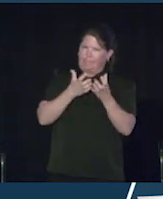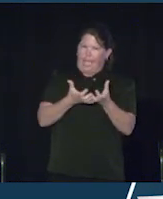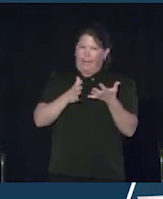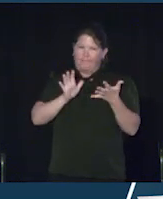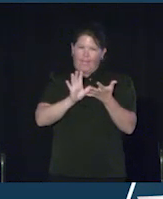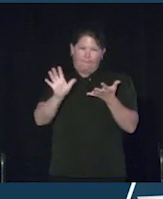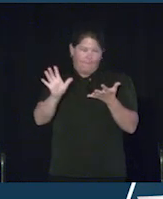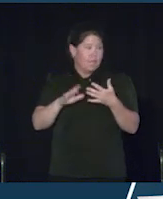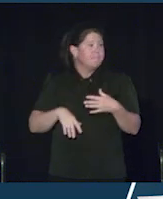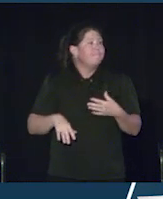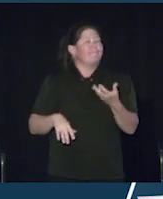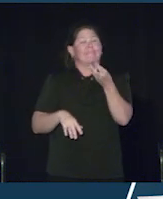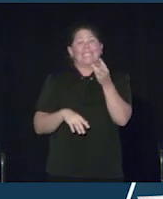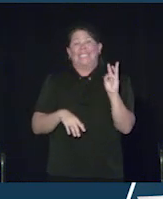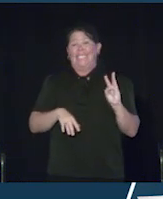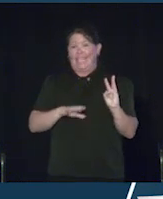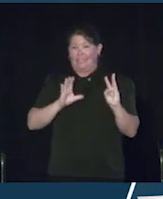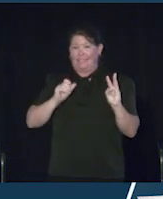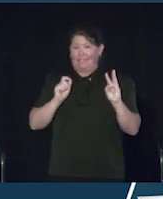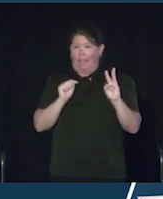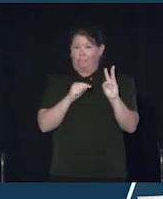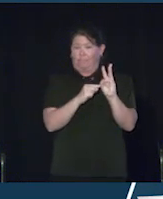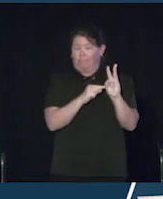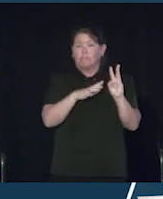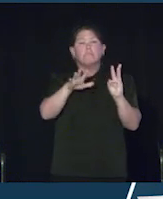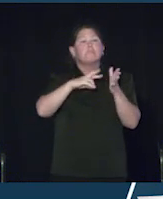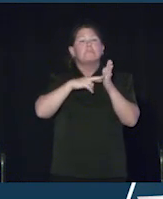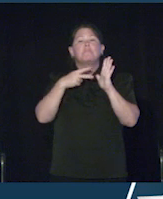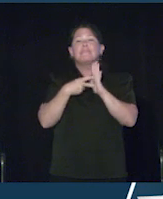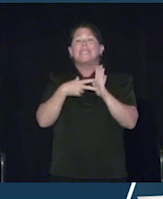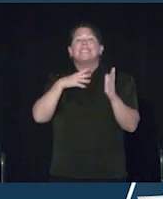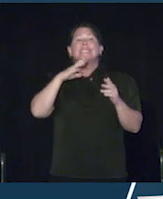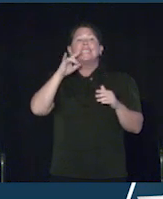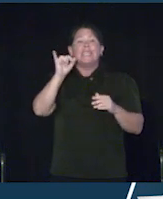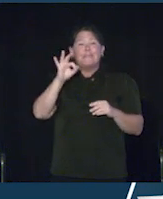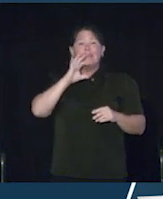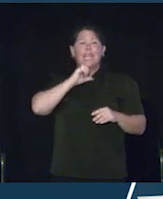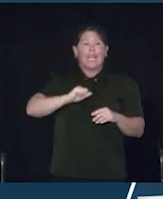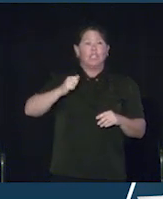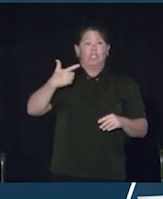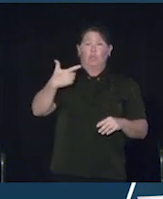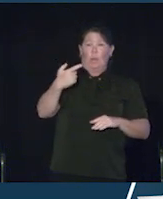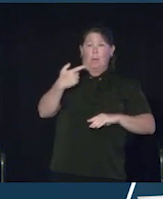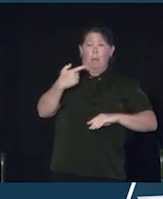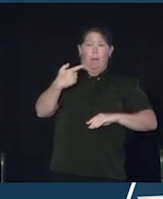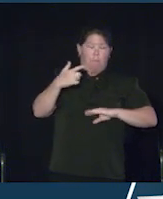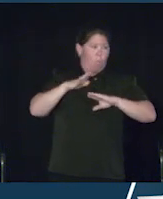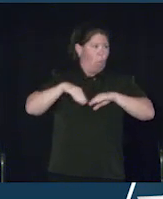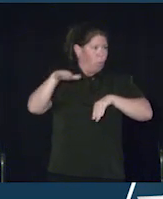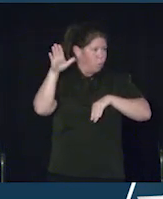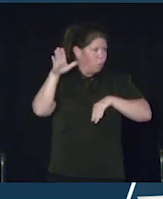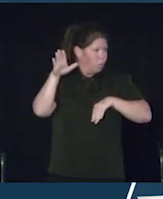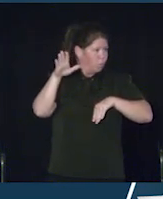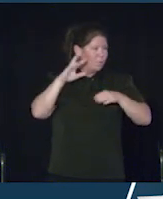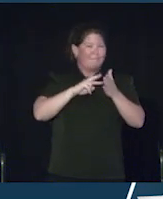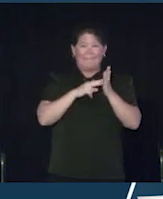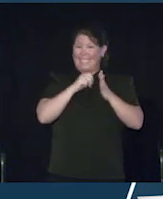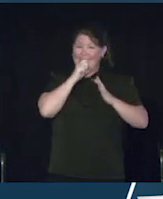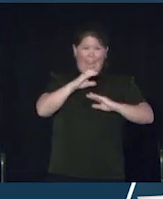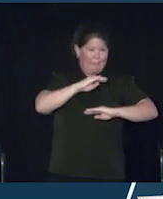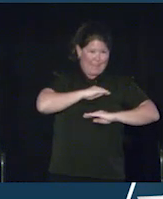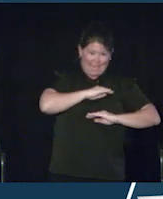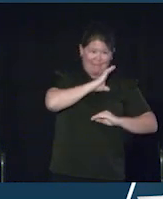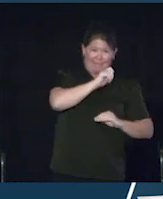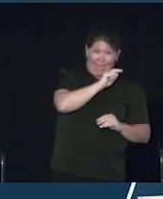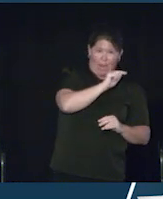Category 6 is everybody age 21 or over who do not meet the criteria for 1 through 5. And category 7 is